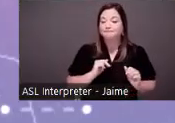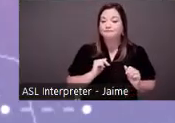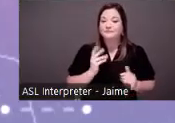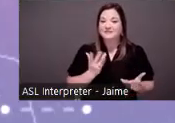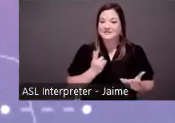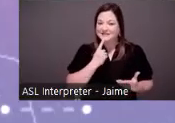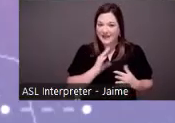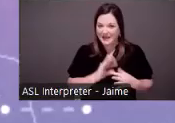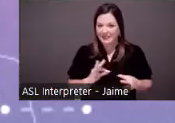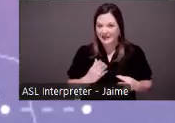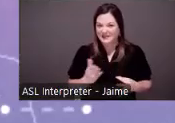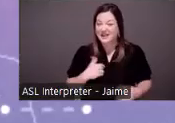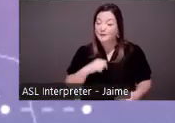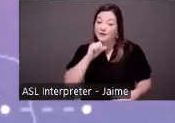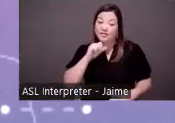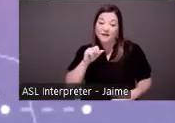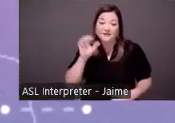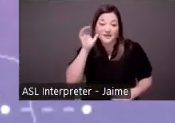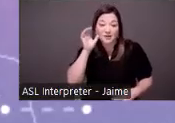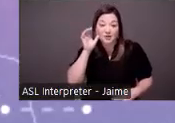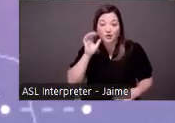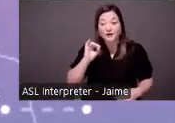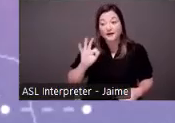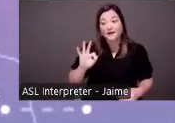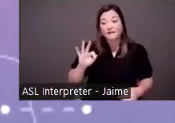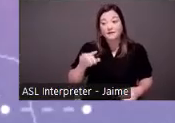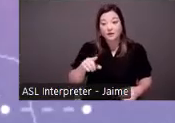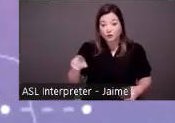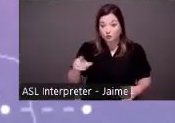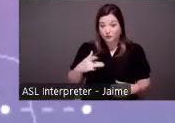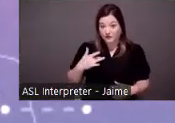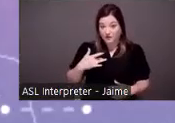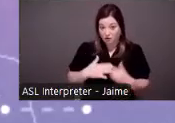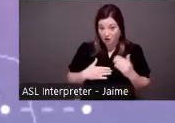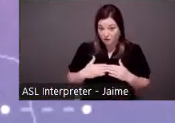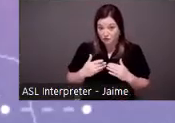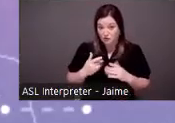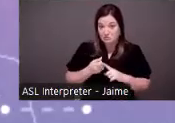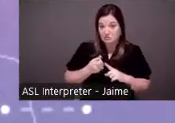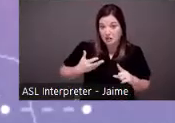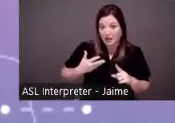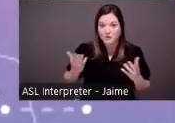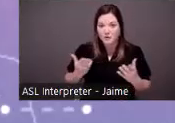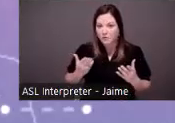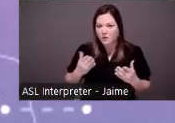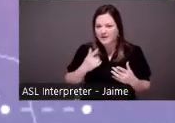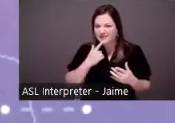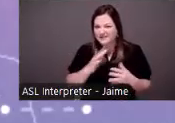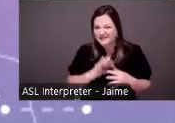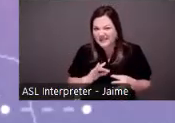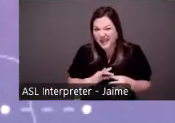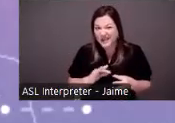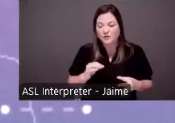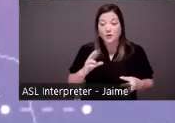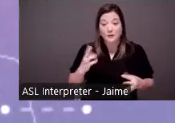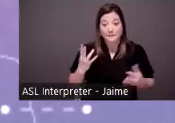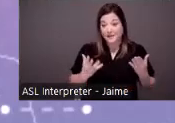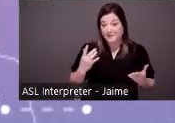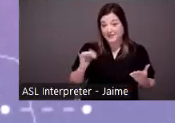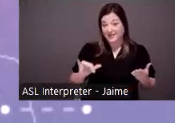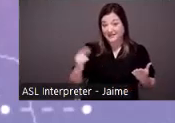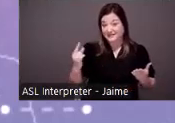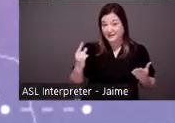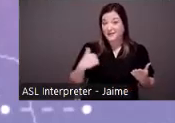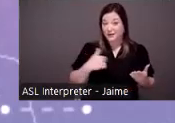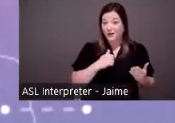love to hear if you're comfortable with elaborating on what things have been said, and maybe this is something that we can include in